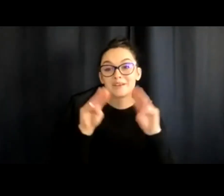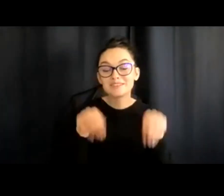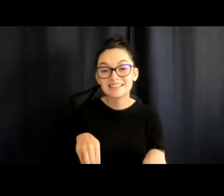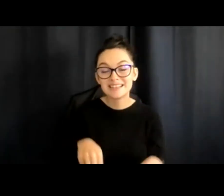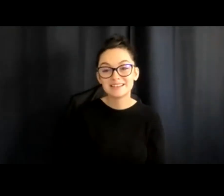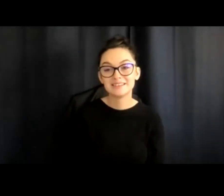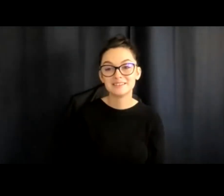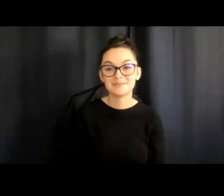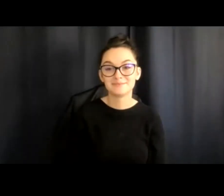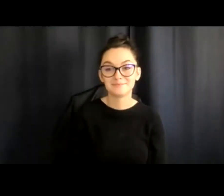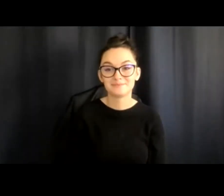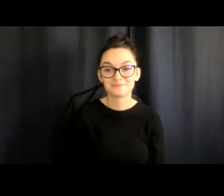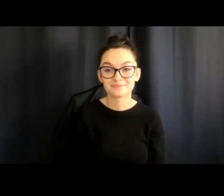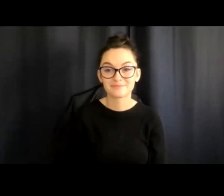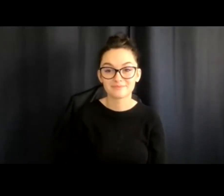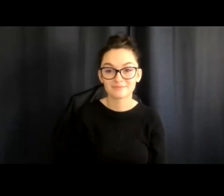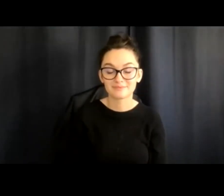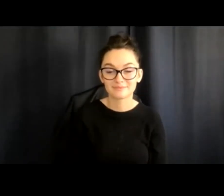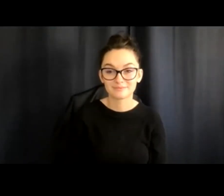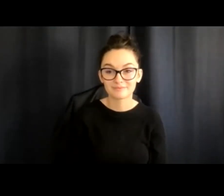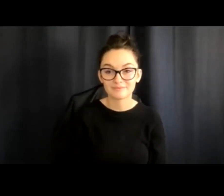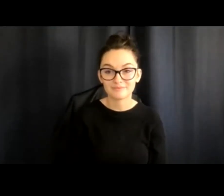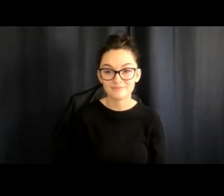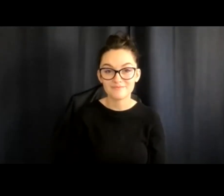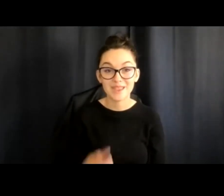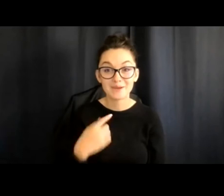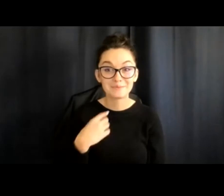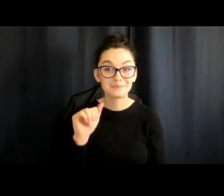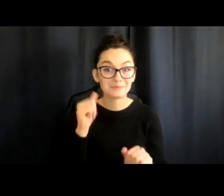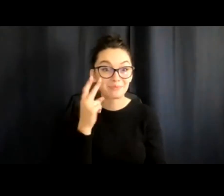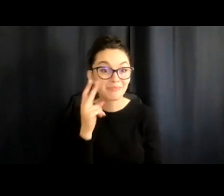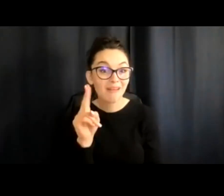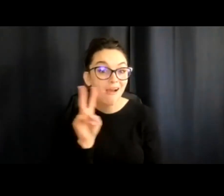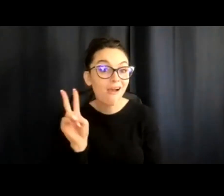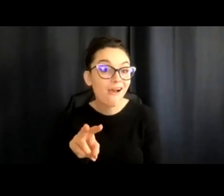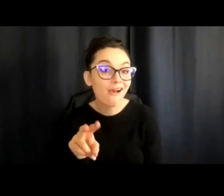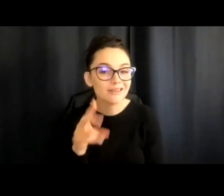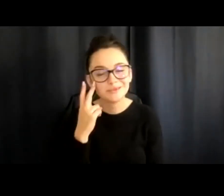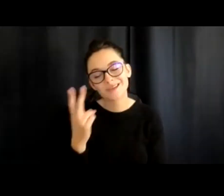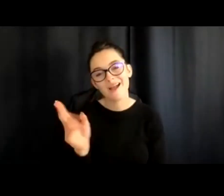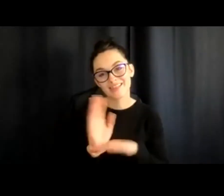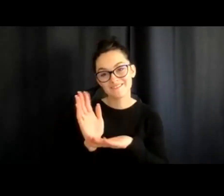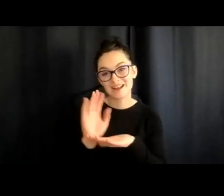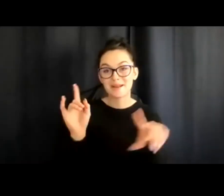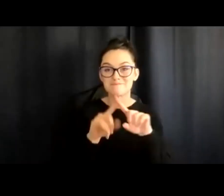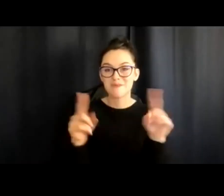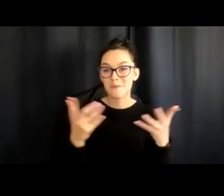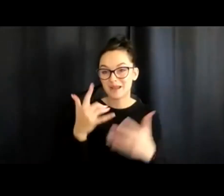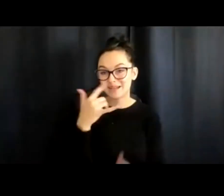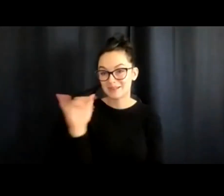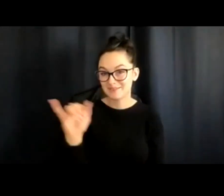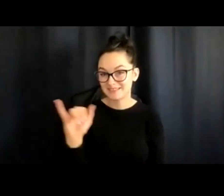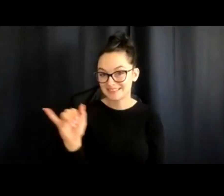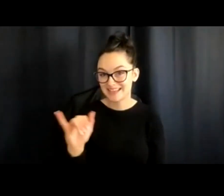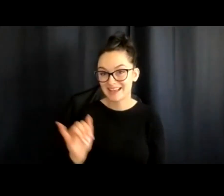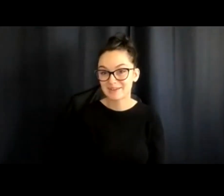eco excursions. Let me give you a little peek in here. You saw this on the video, but here's kind of a little spin around